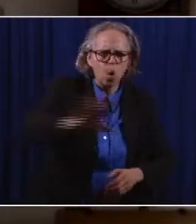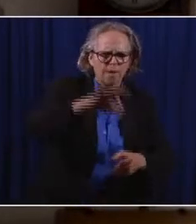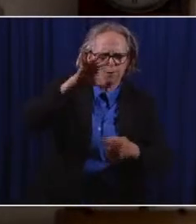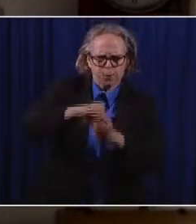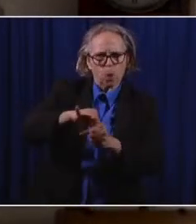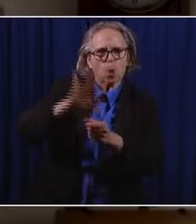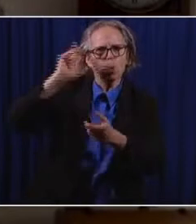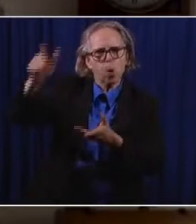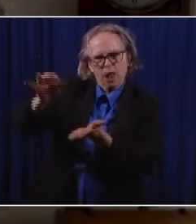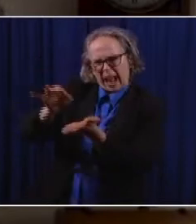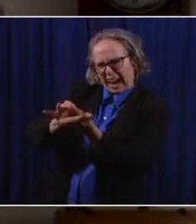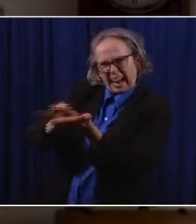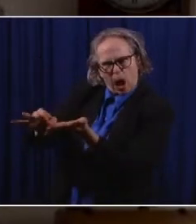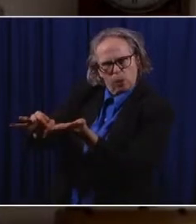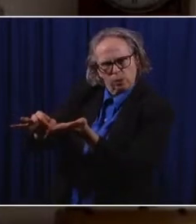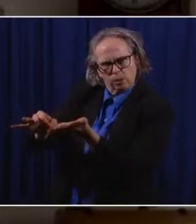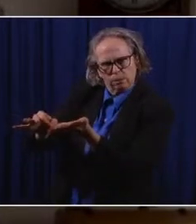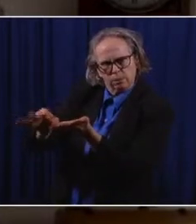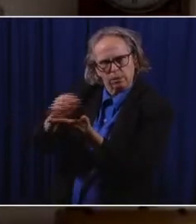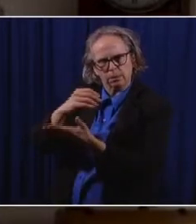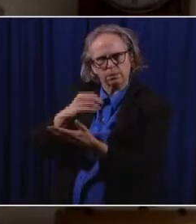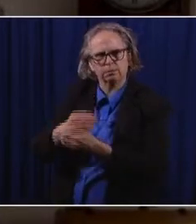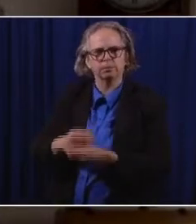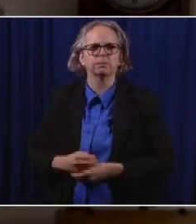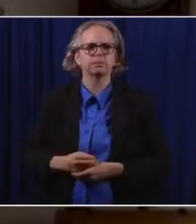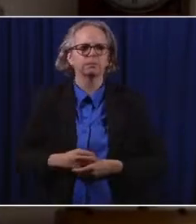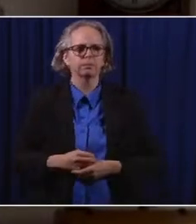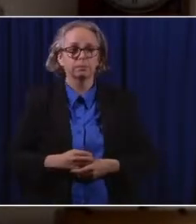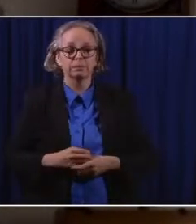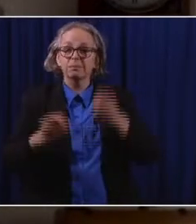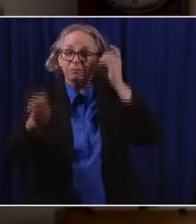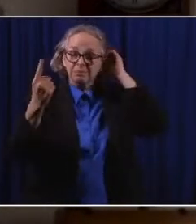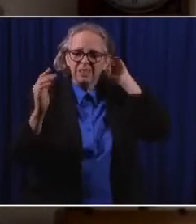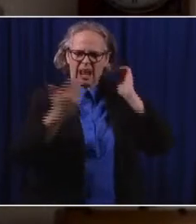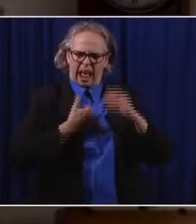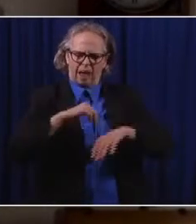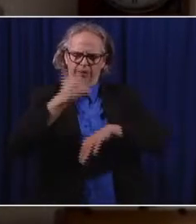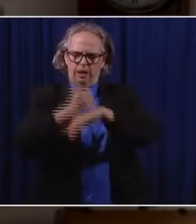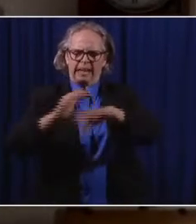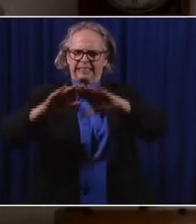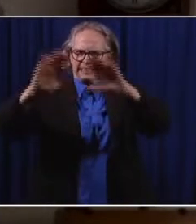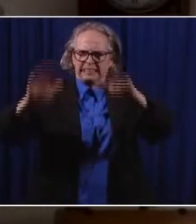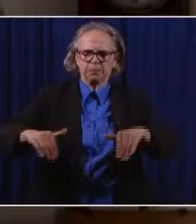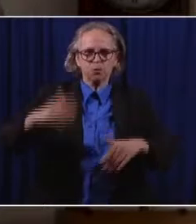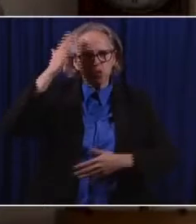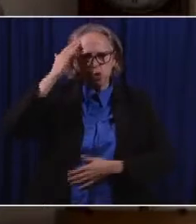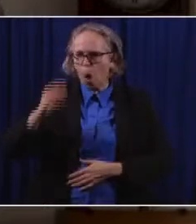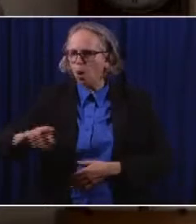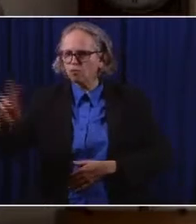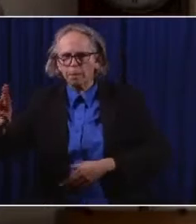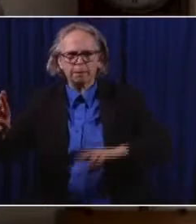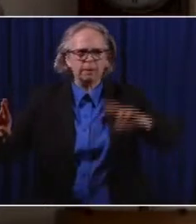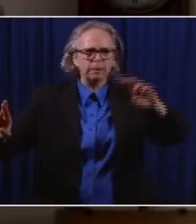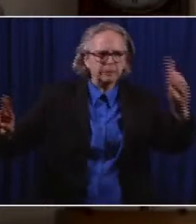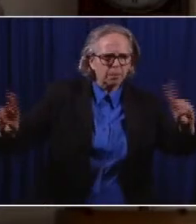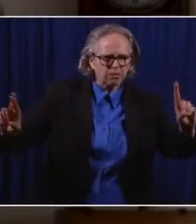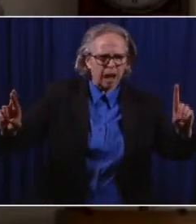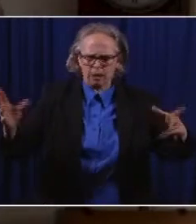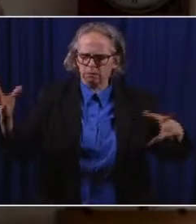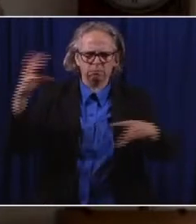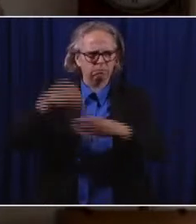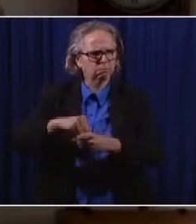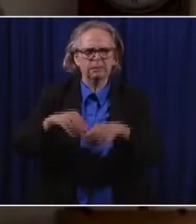The system, this bipartisan system, has worked in the past. It will work